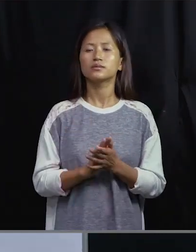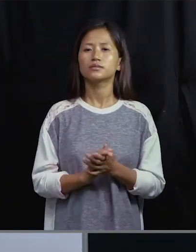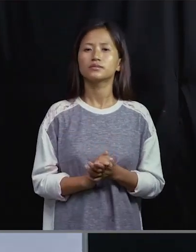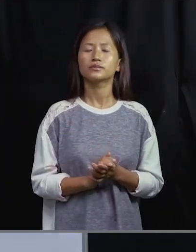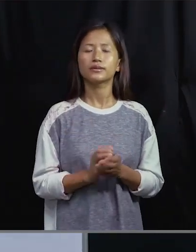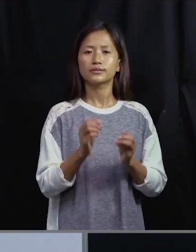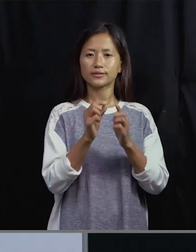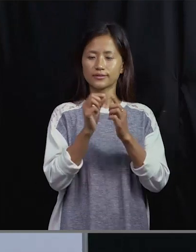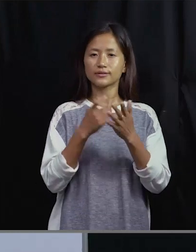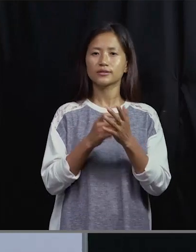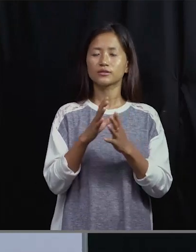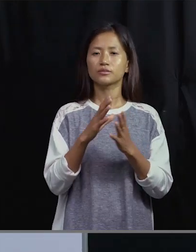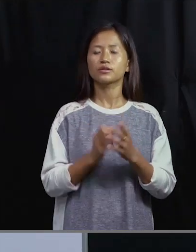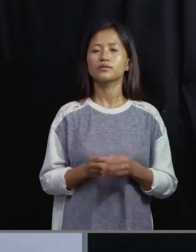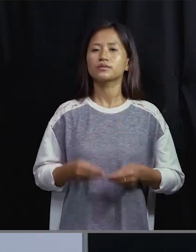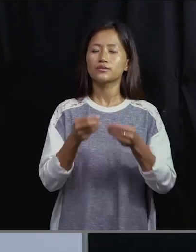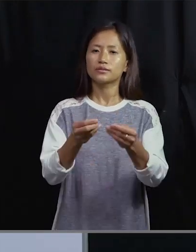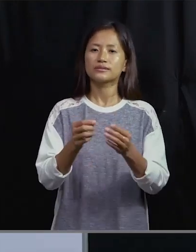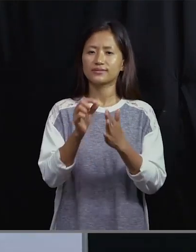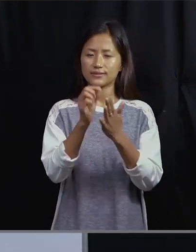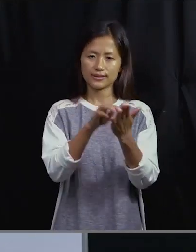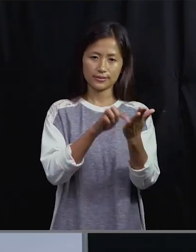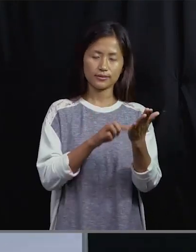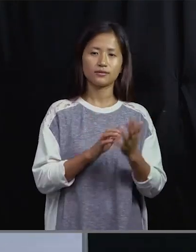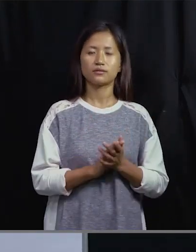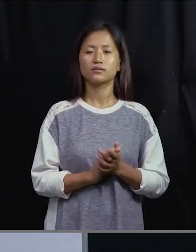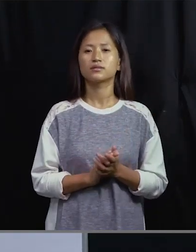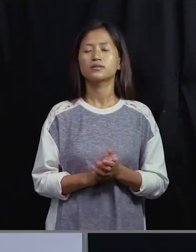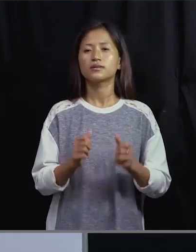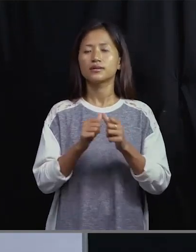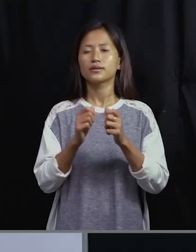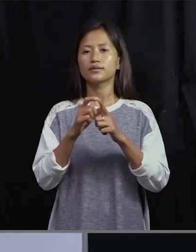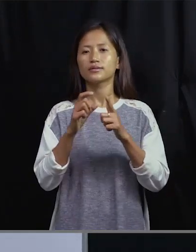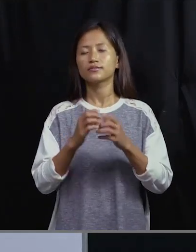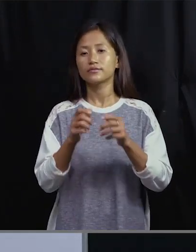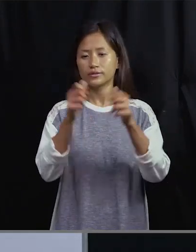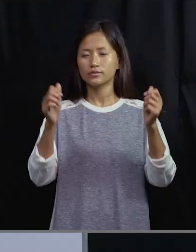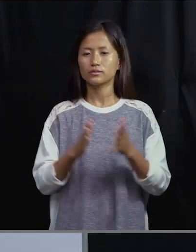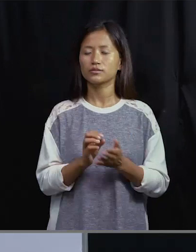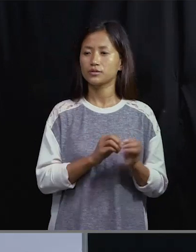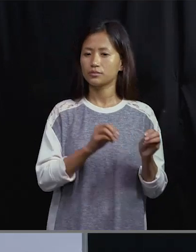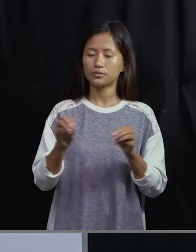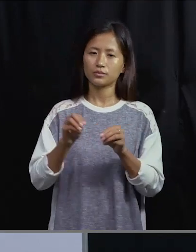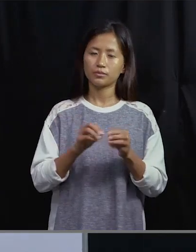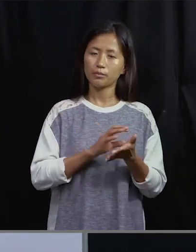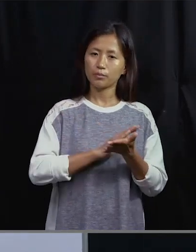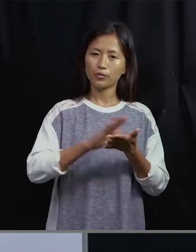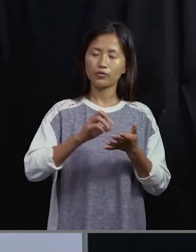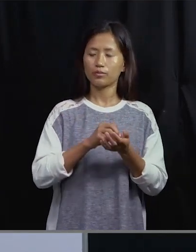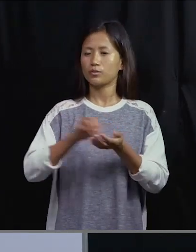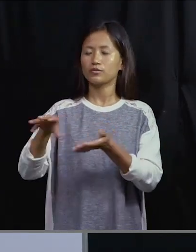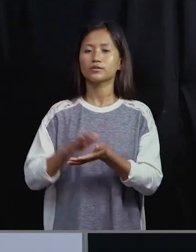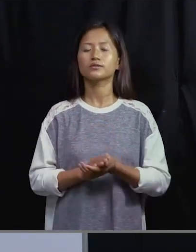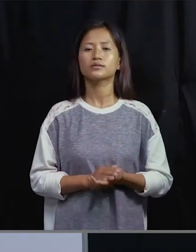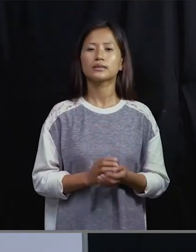product descriptions about, or giving the product detail, okay. So advertisement helps in removing those communication,